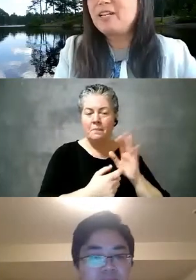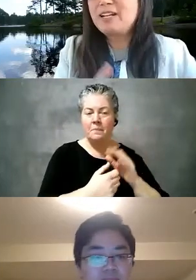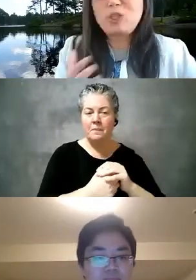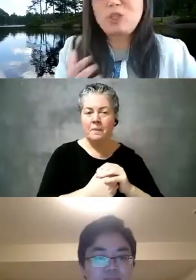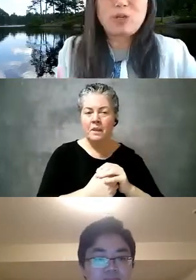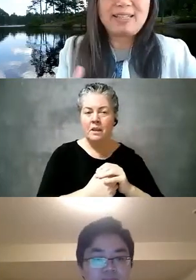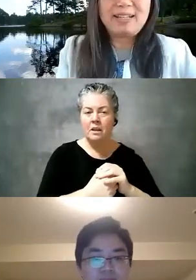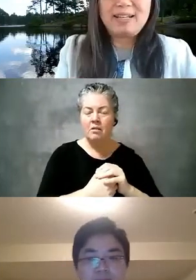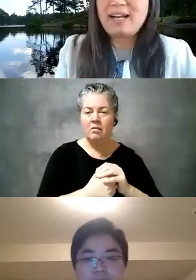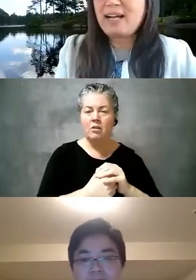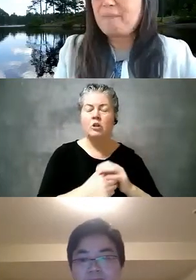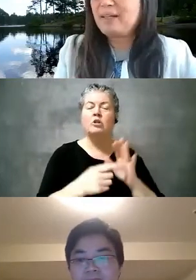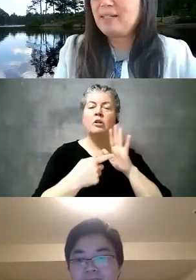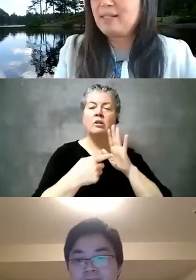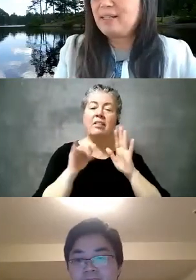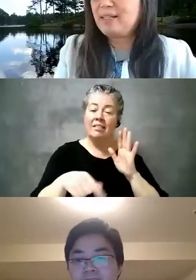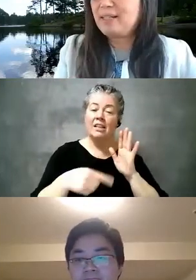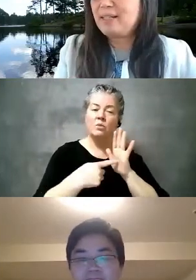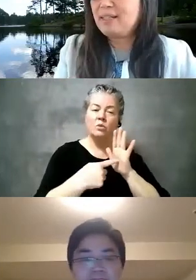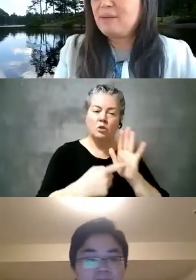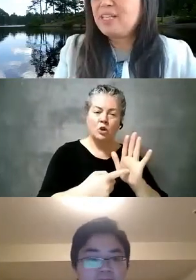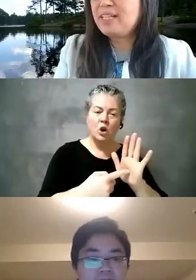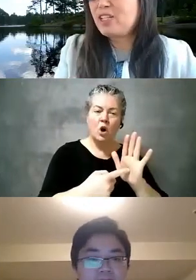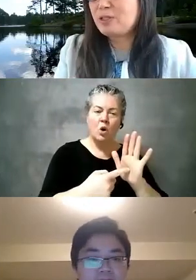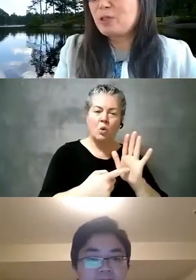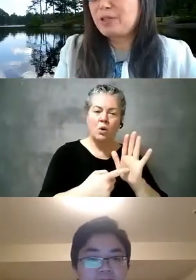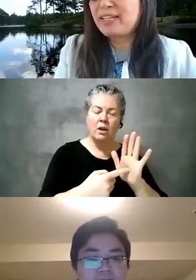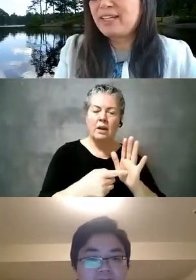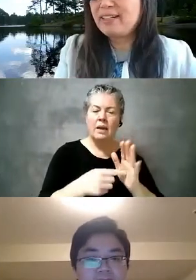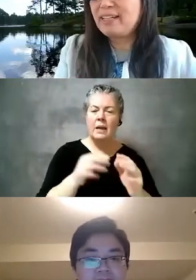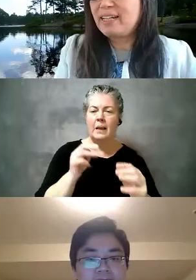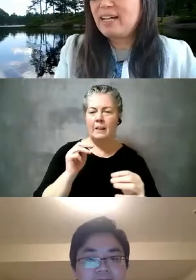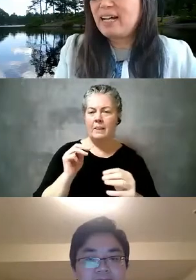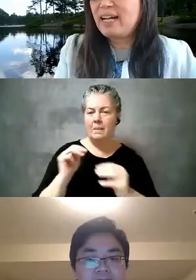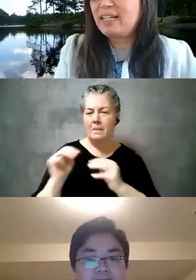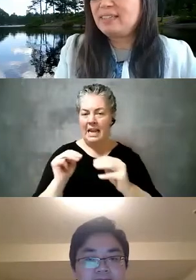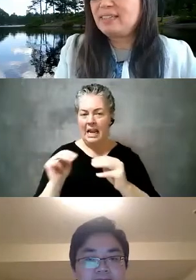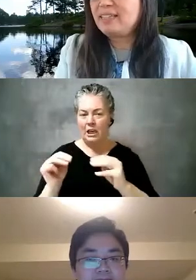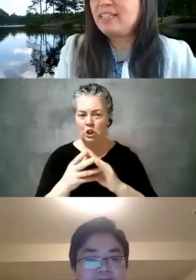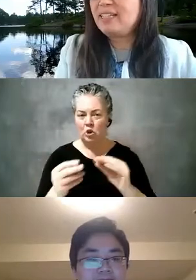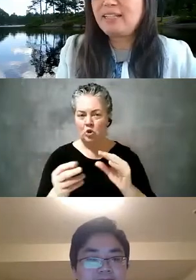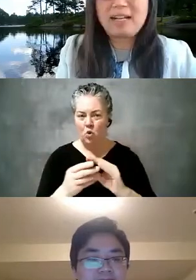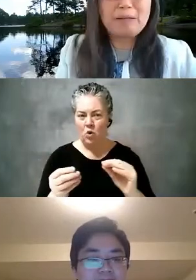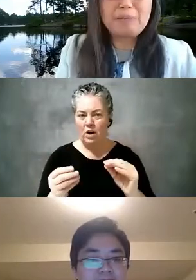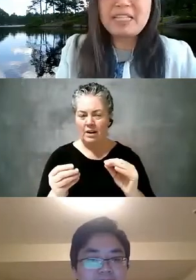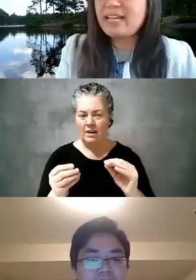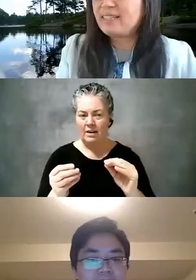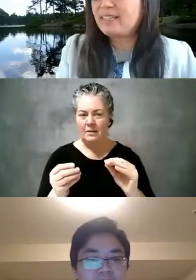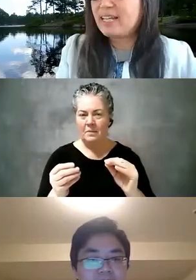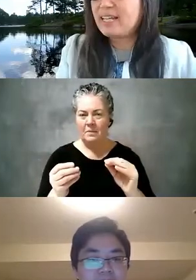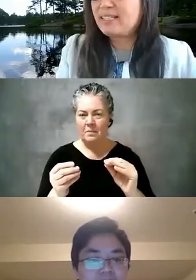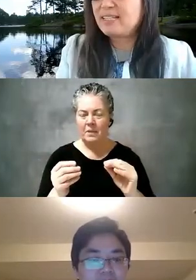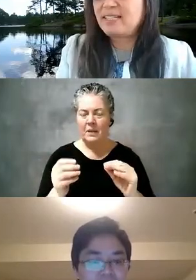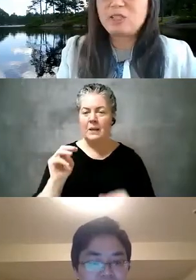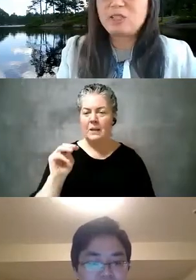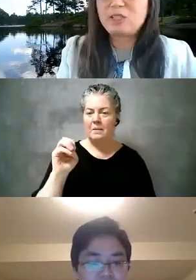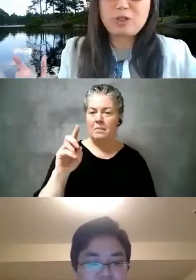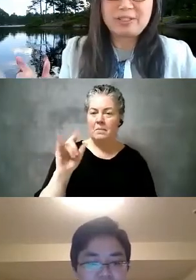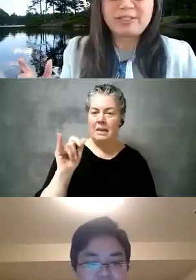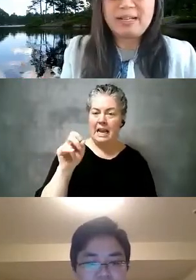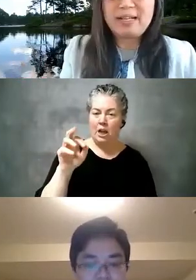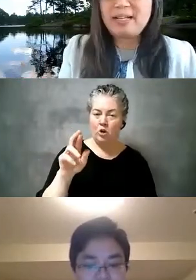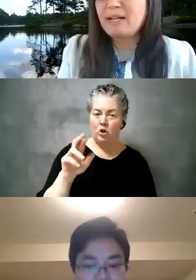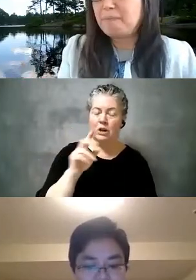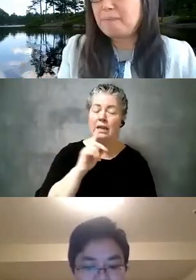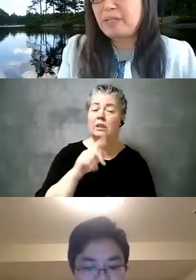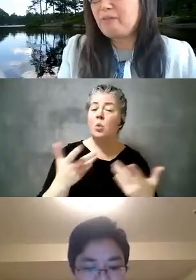just illustrate the mediation story here. The key mediator is